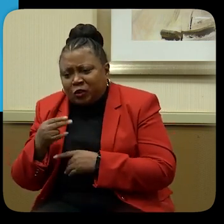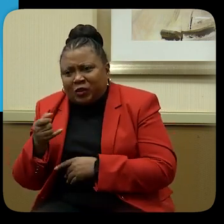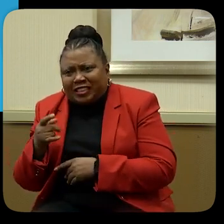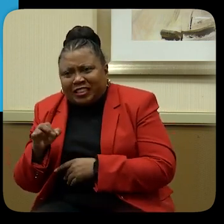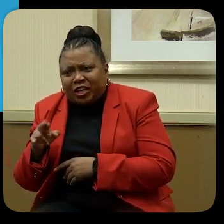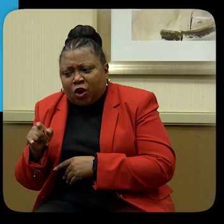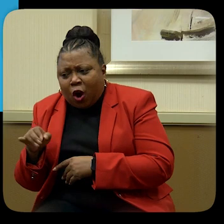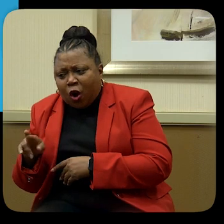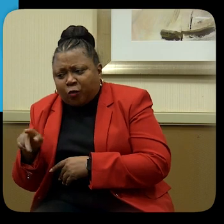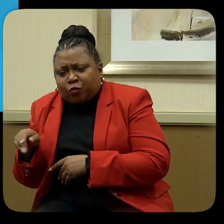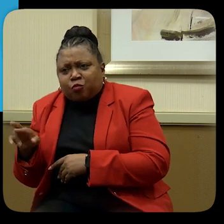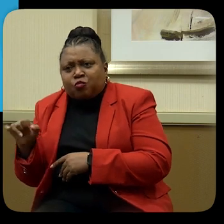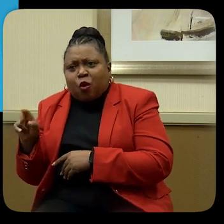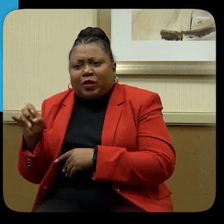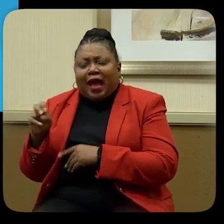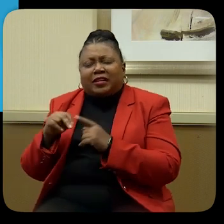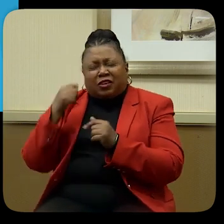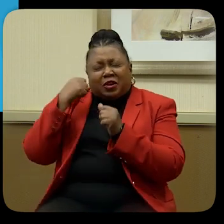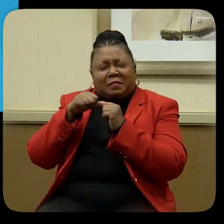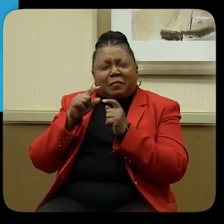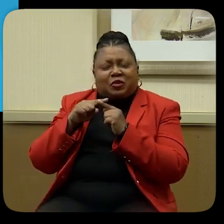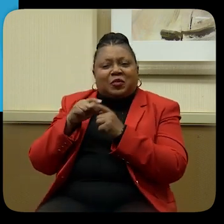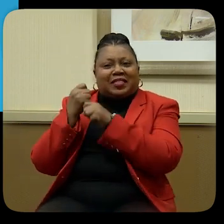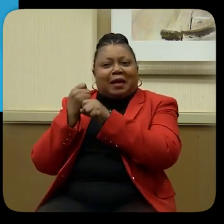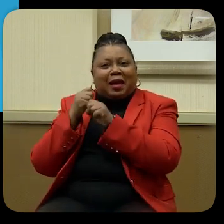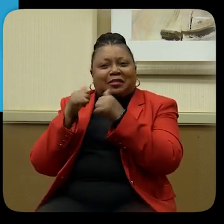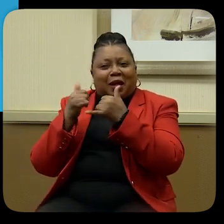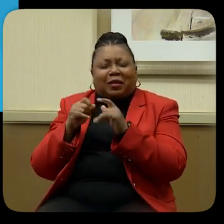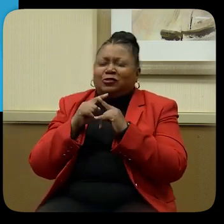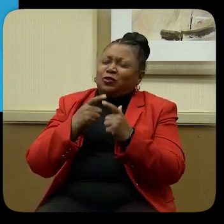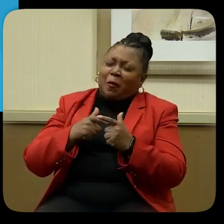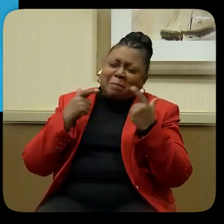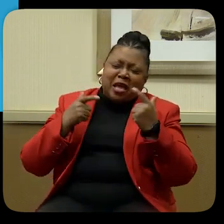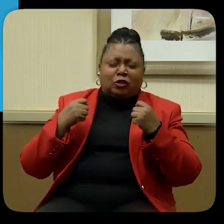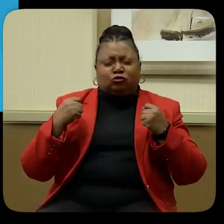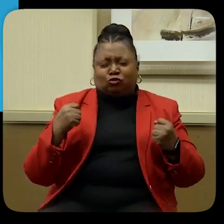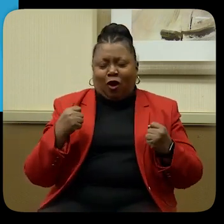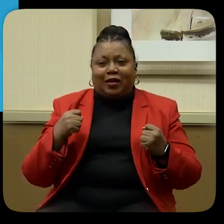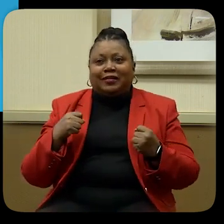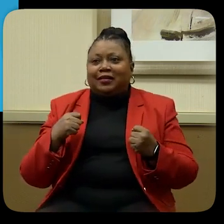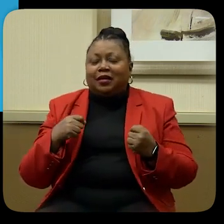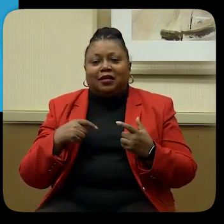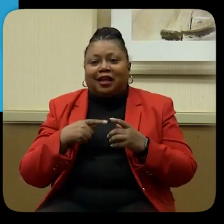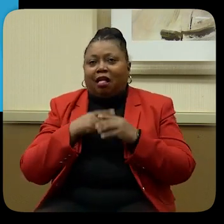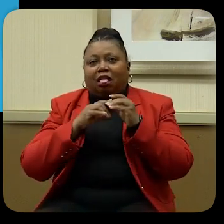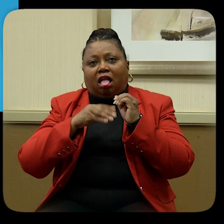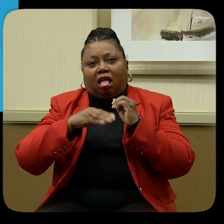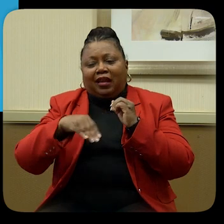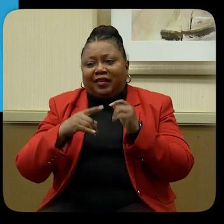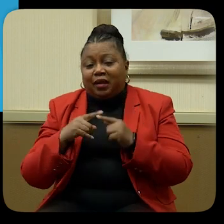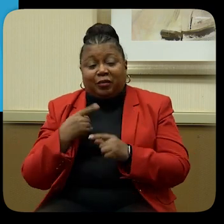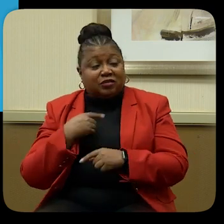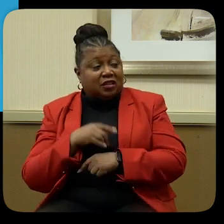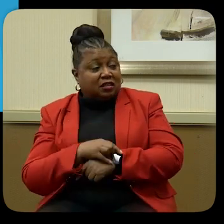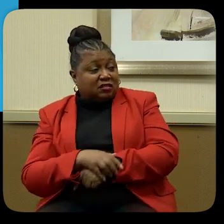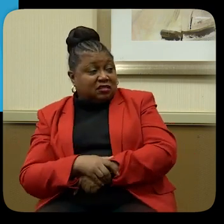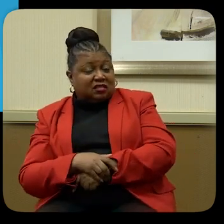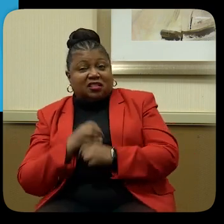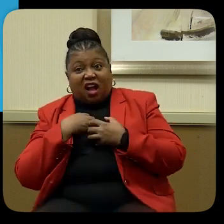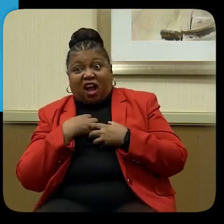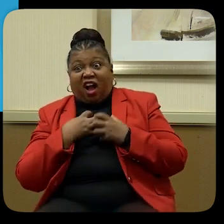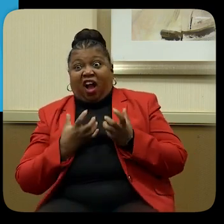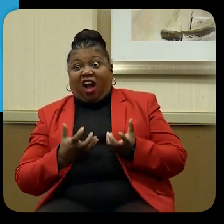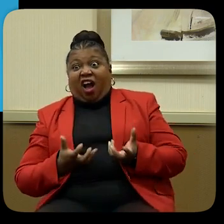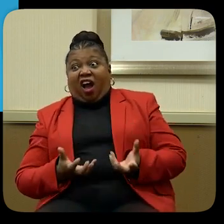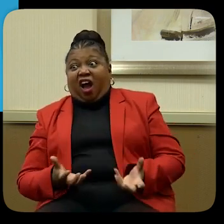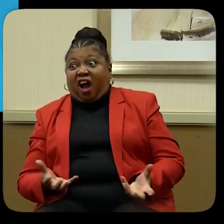she, her pronouns now, but I just remember you as that baseball player and you were so big and so strong, and then you go into this whole thing and then the person's like mortified, right?